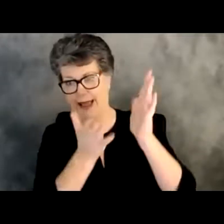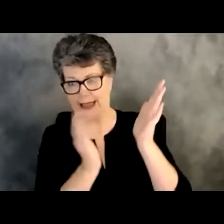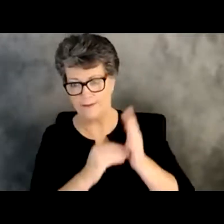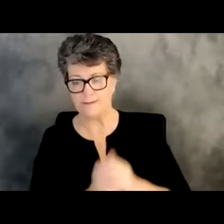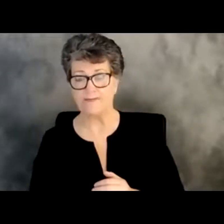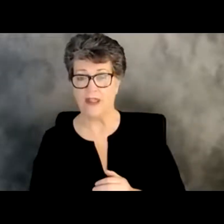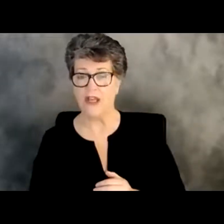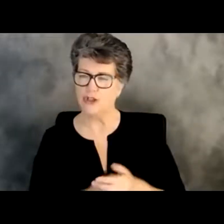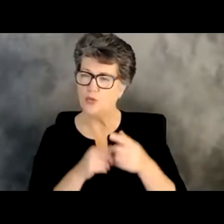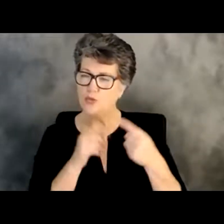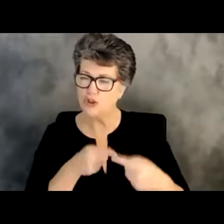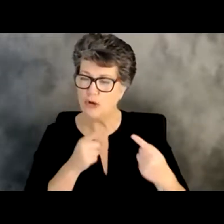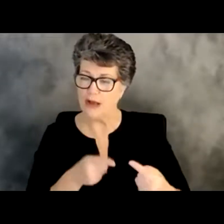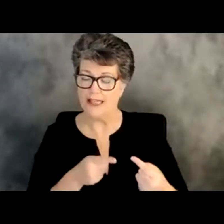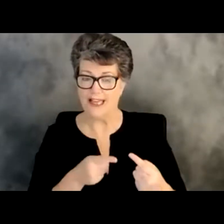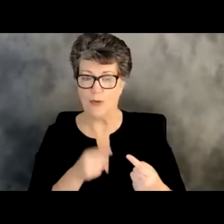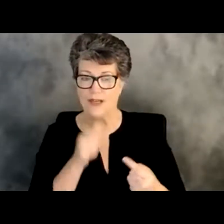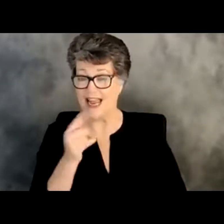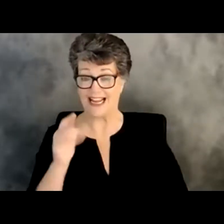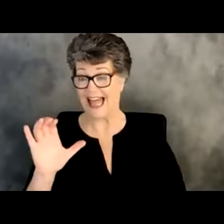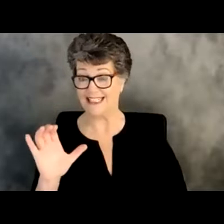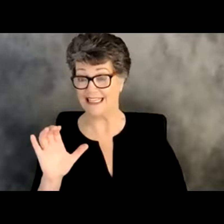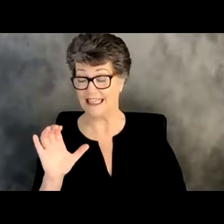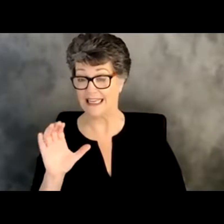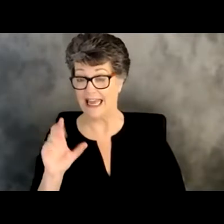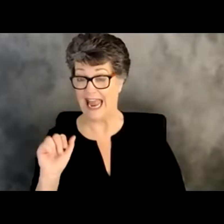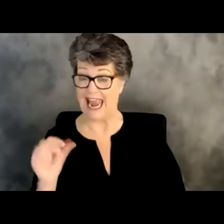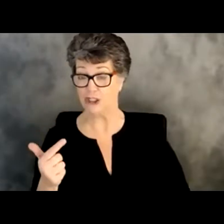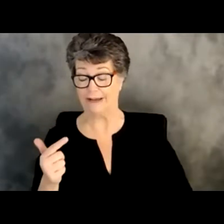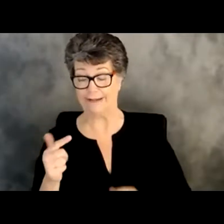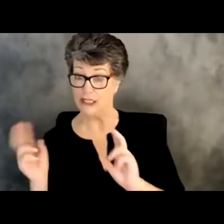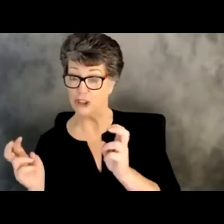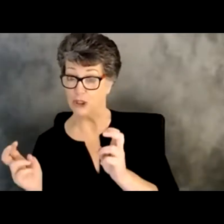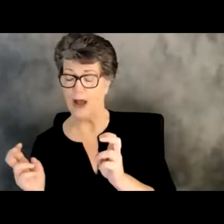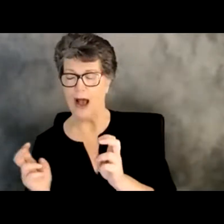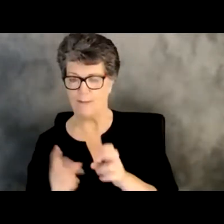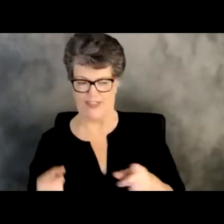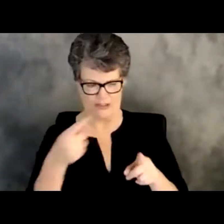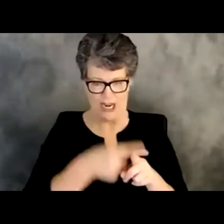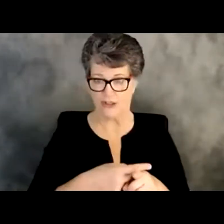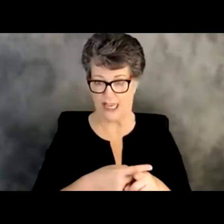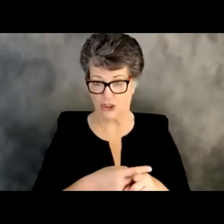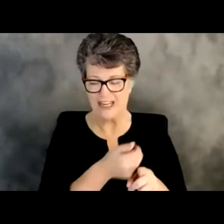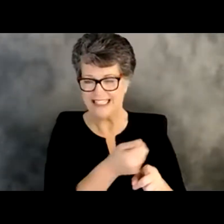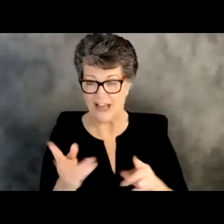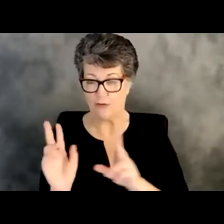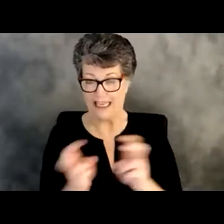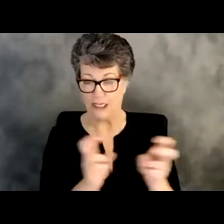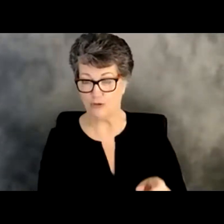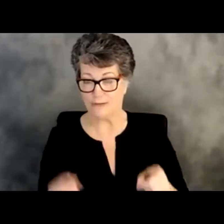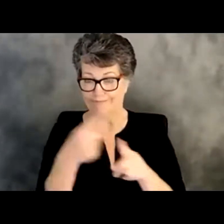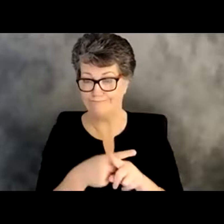little bit when it's not a classic aging issue where we have lots of folks, but where it's an intersection issue, and how we find the